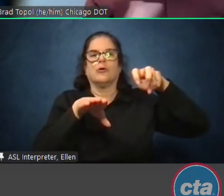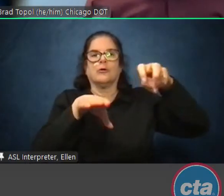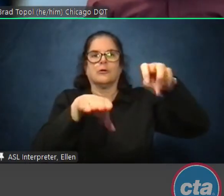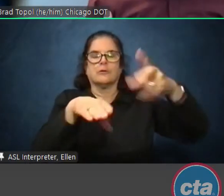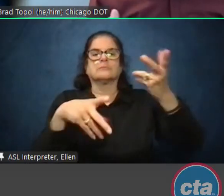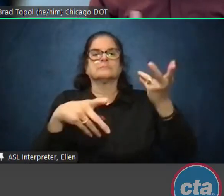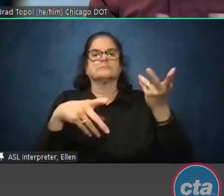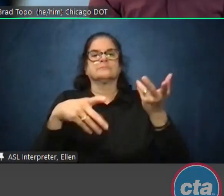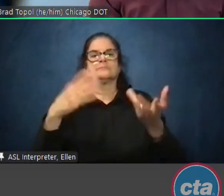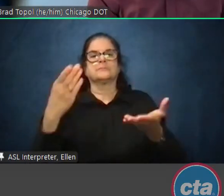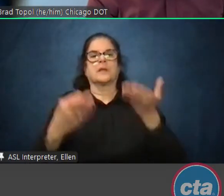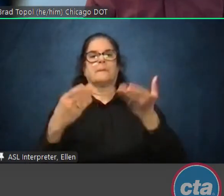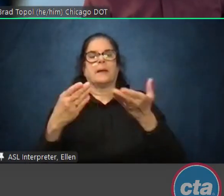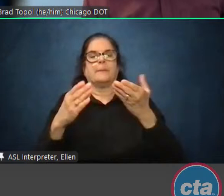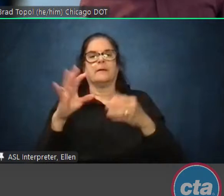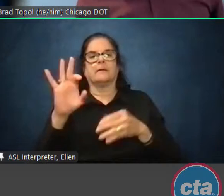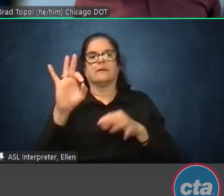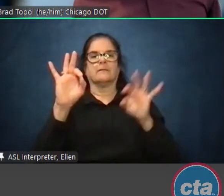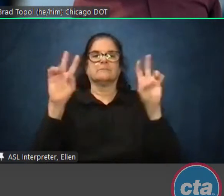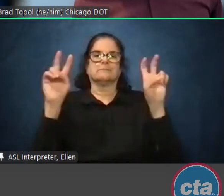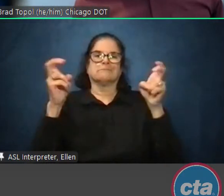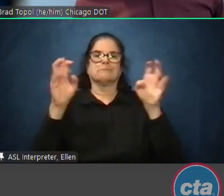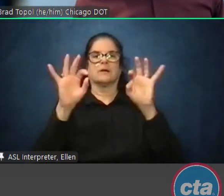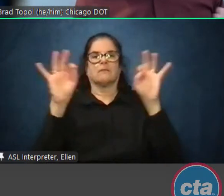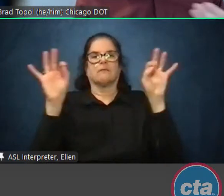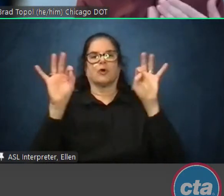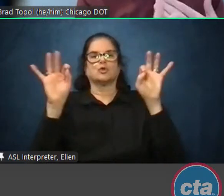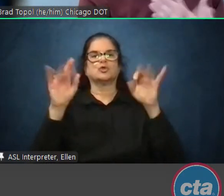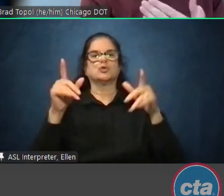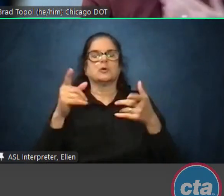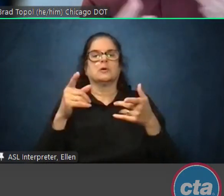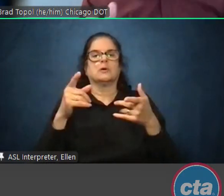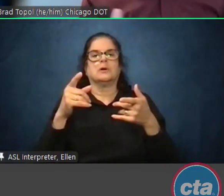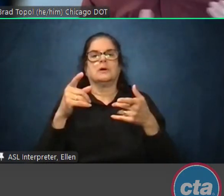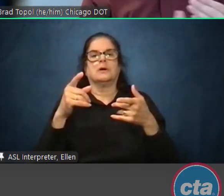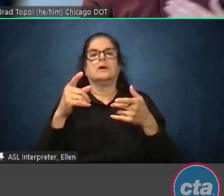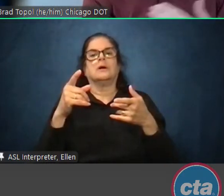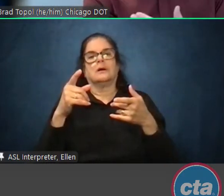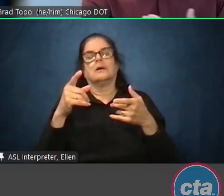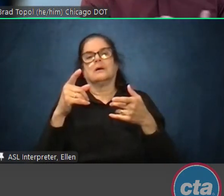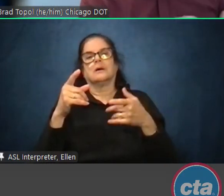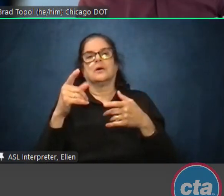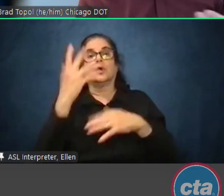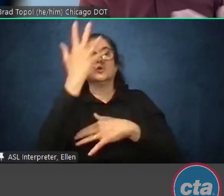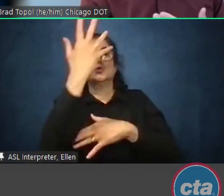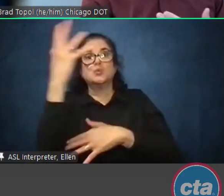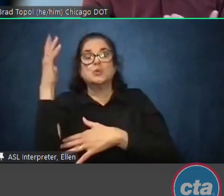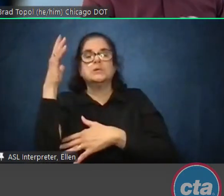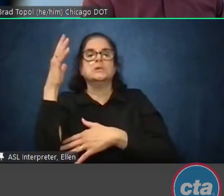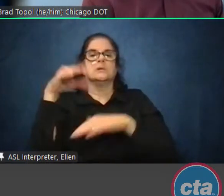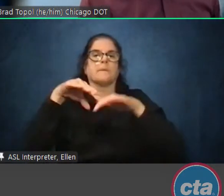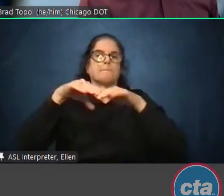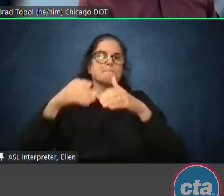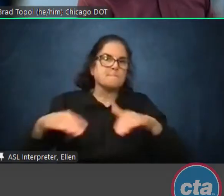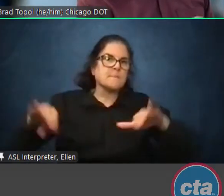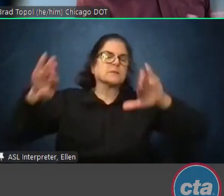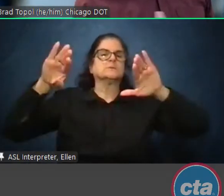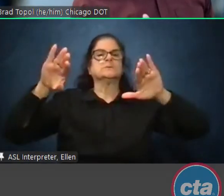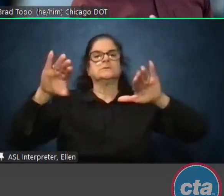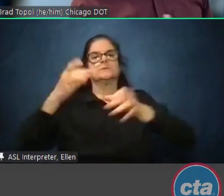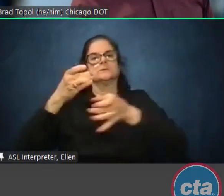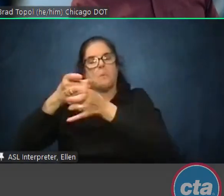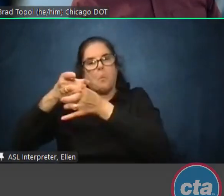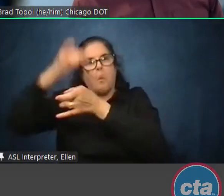may be that furniture zone as well with street trees and tree pits and utility poles and other sign poles to kind of